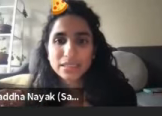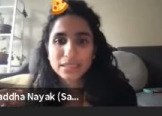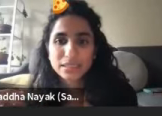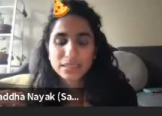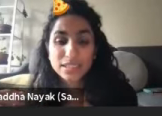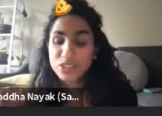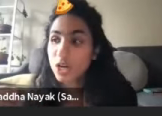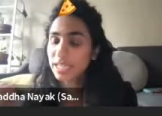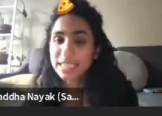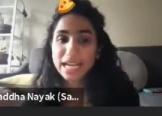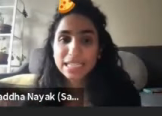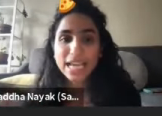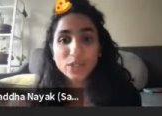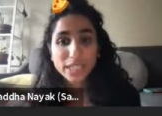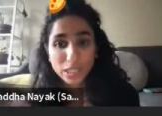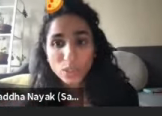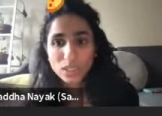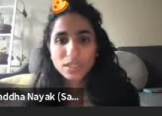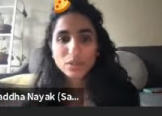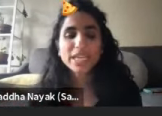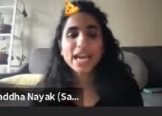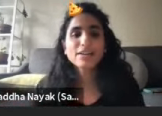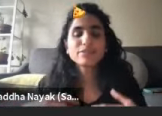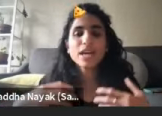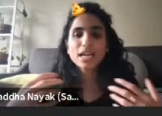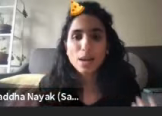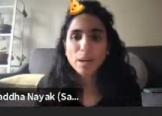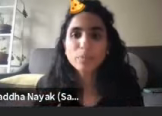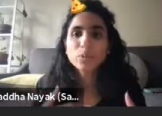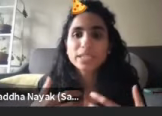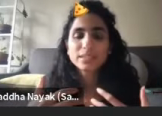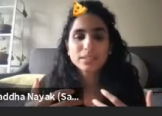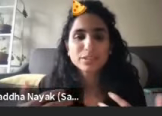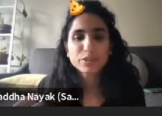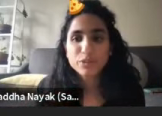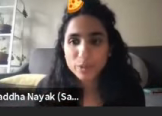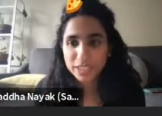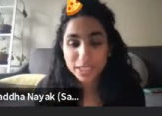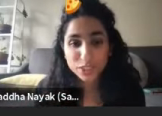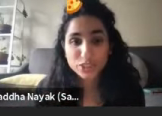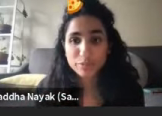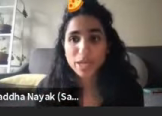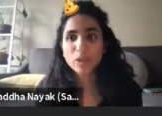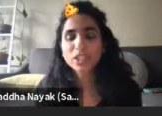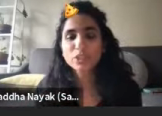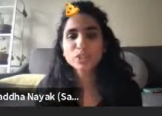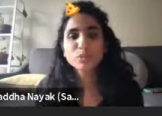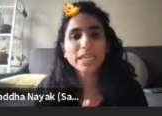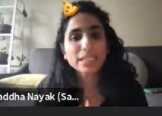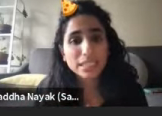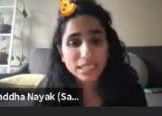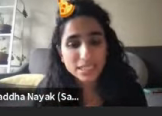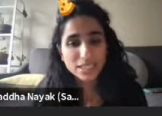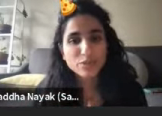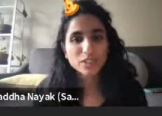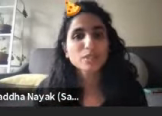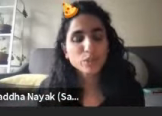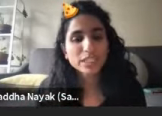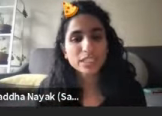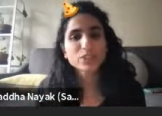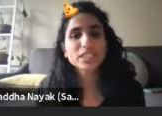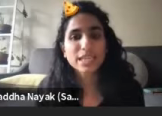mind, this is not exactly how they look. We have come up with different representations of biomolecules to make it easy